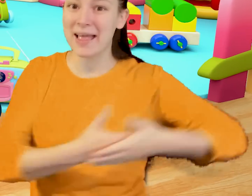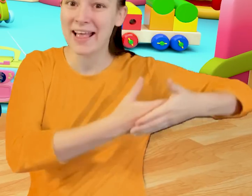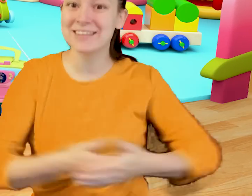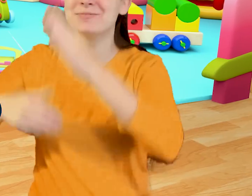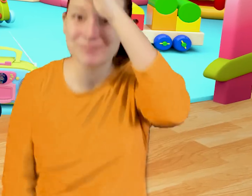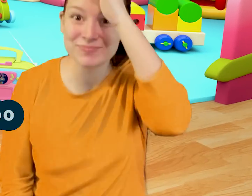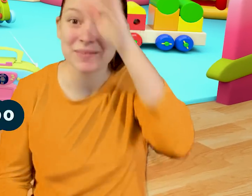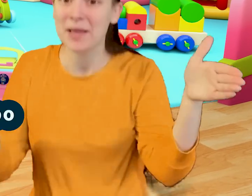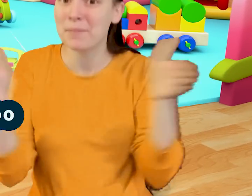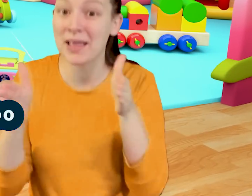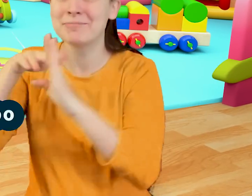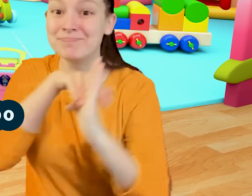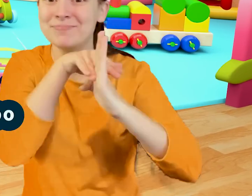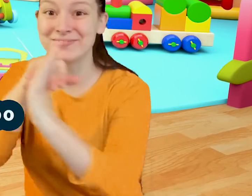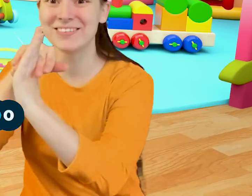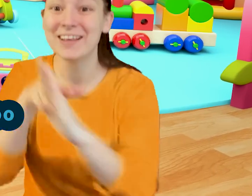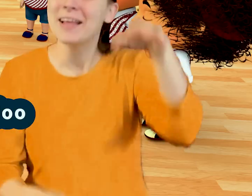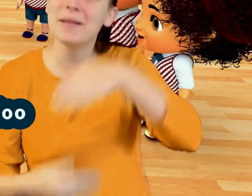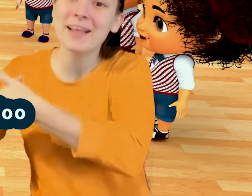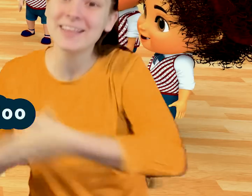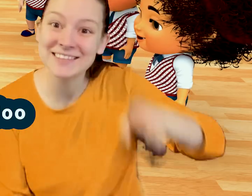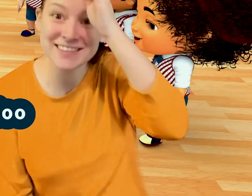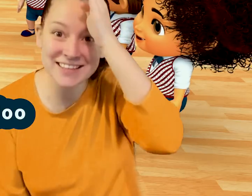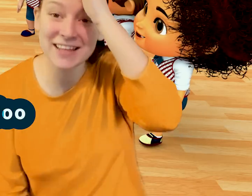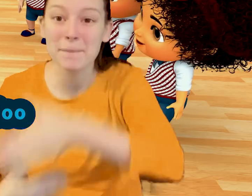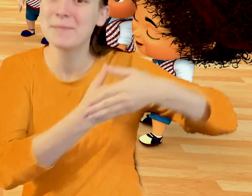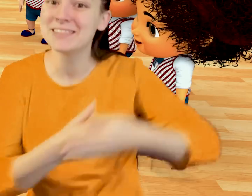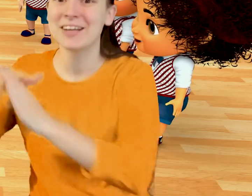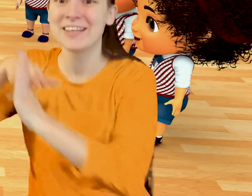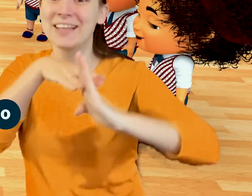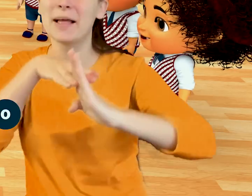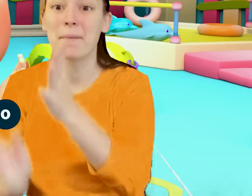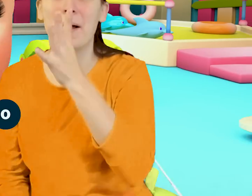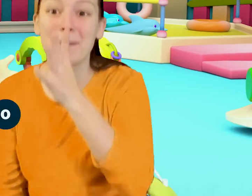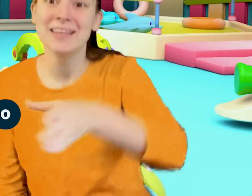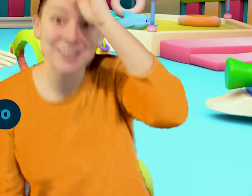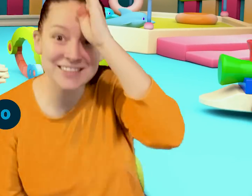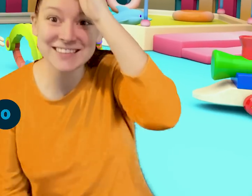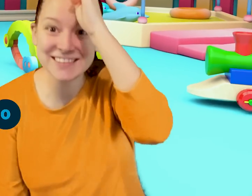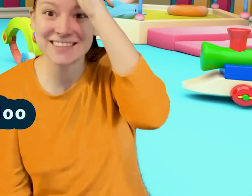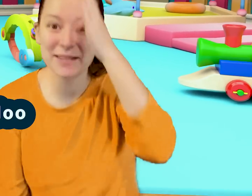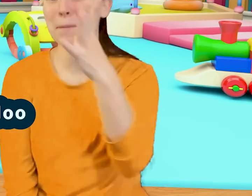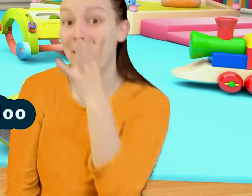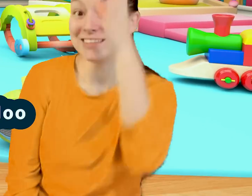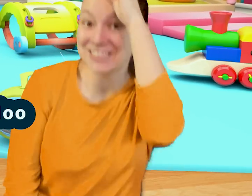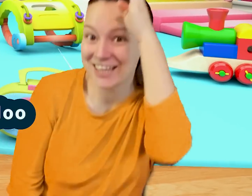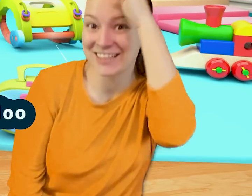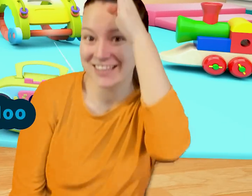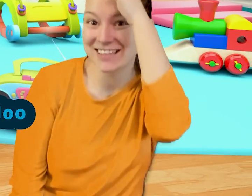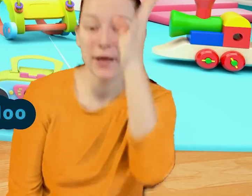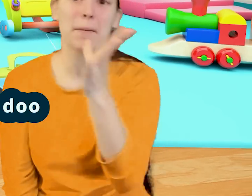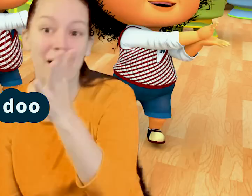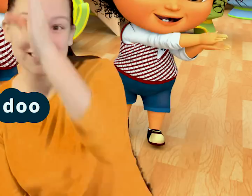baby shark doo doo doo doo baby shark dooo doo doo doo baby shark do doo doo doo doo baby shark mommy shark doo doo doo doo doo mommy